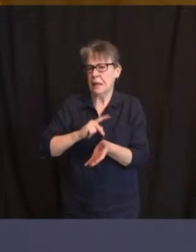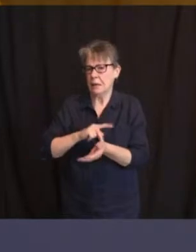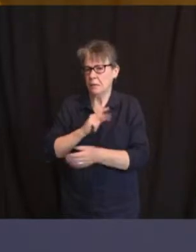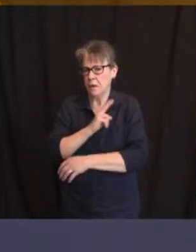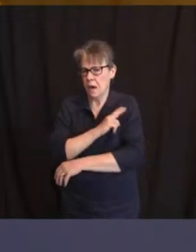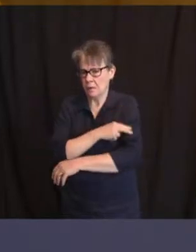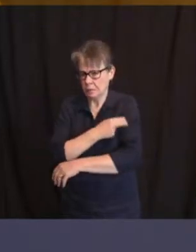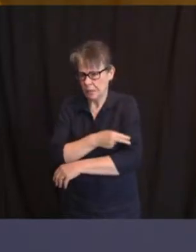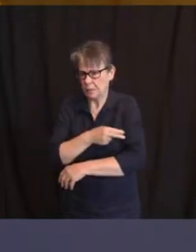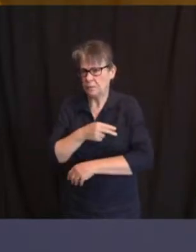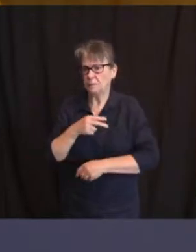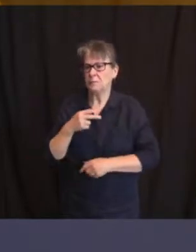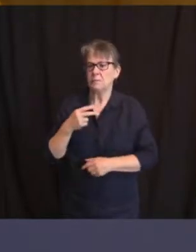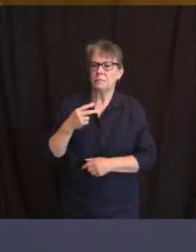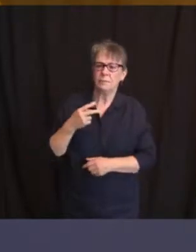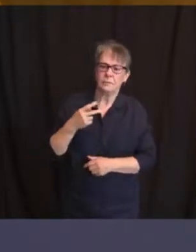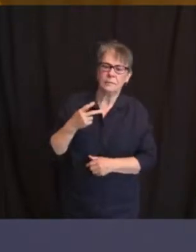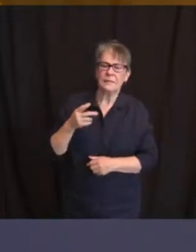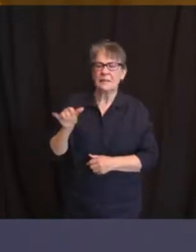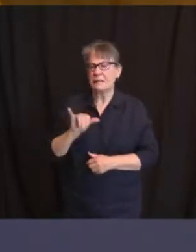similar to yesterday,